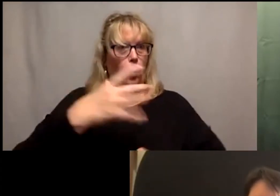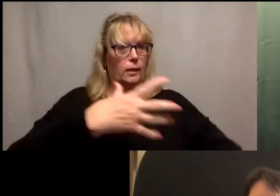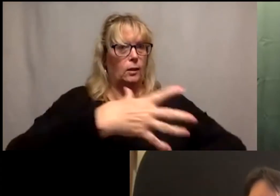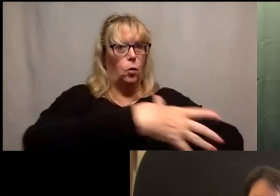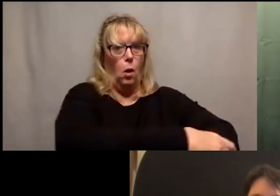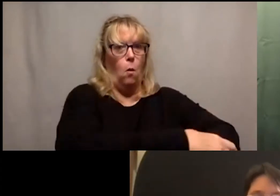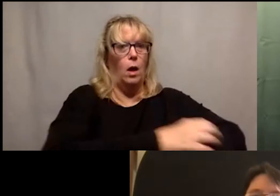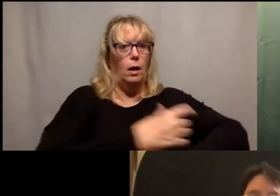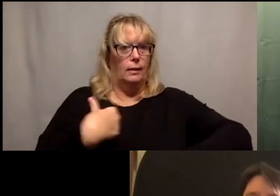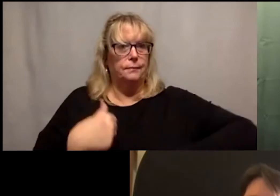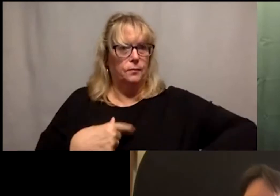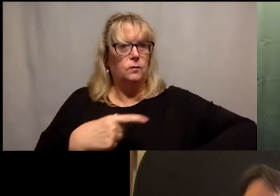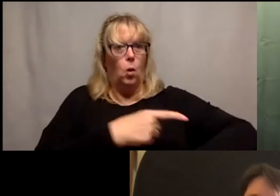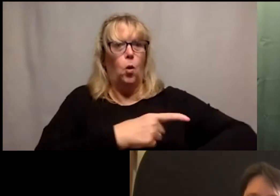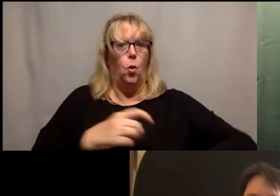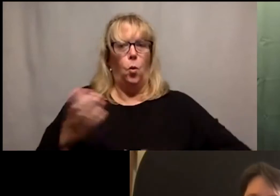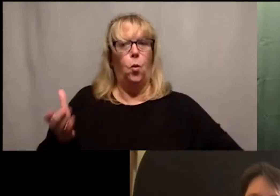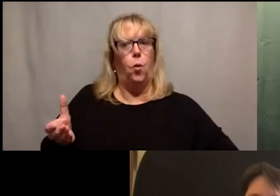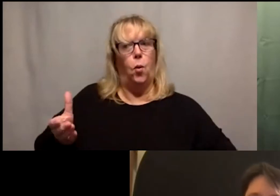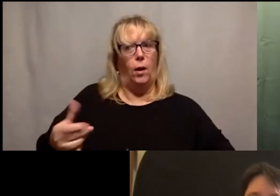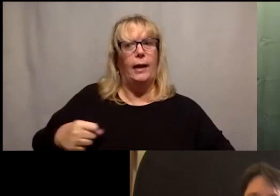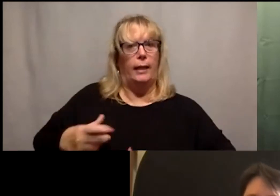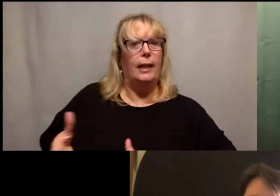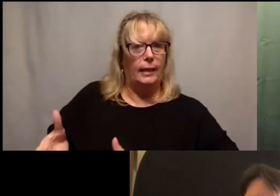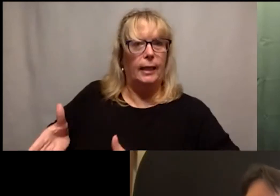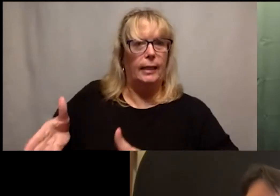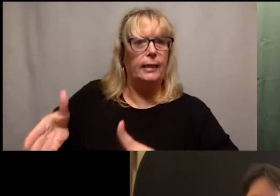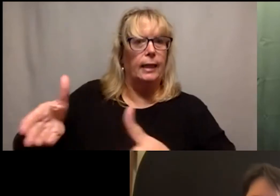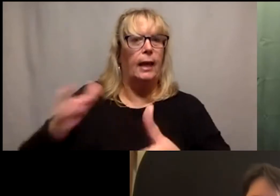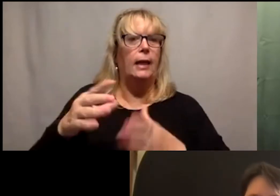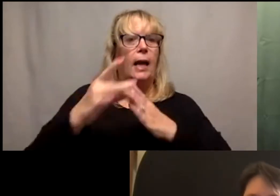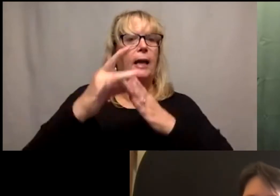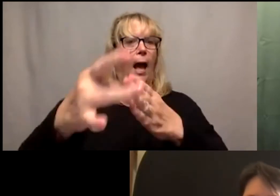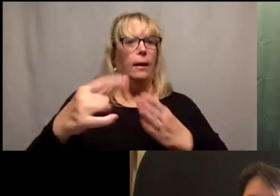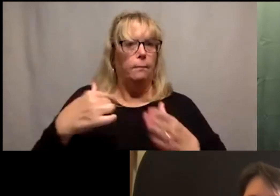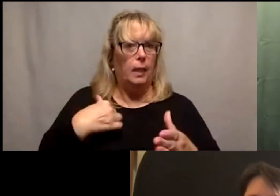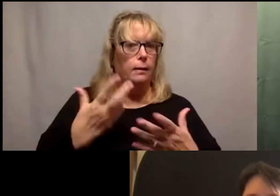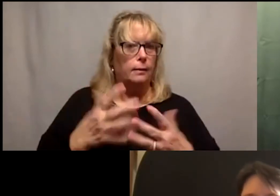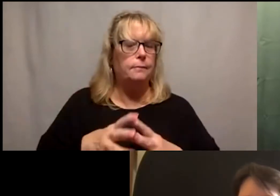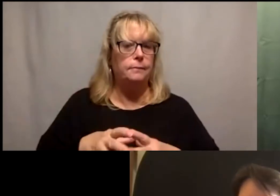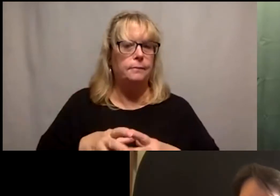put your elbow out and I'll show you, how to guide me,